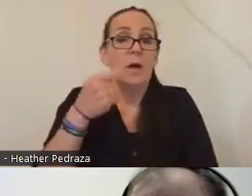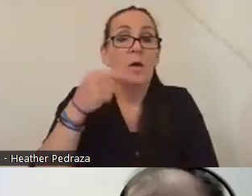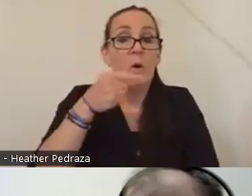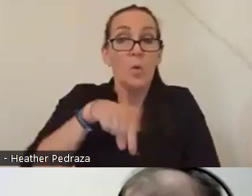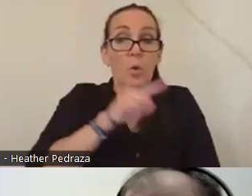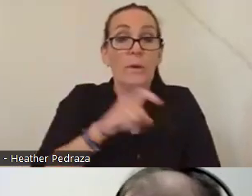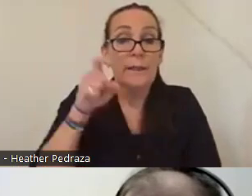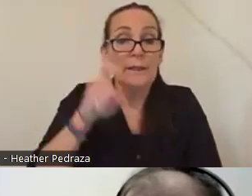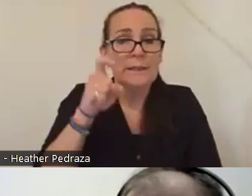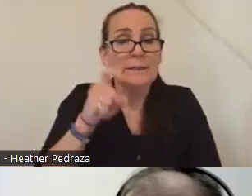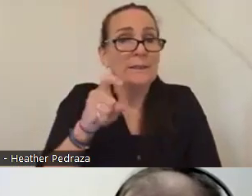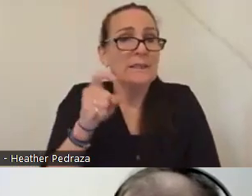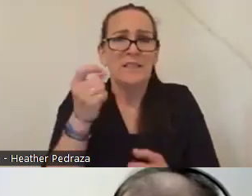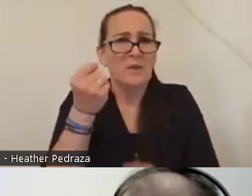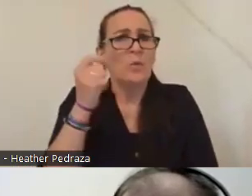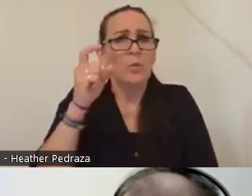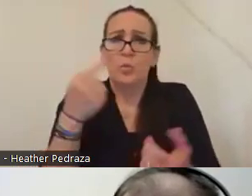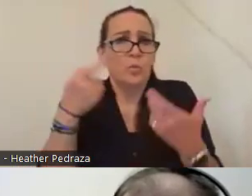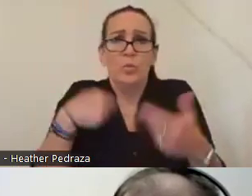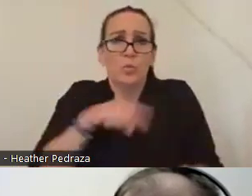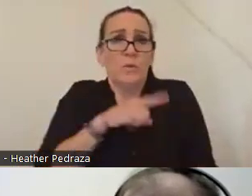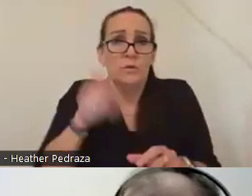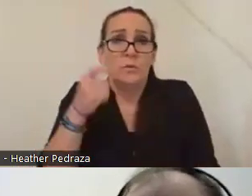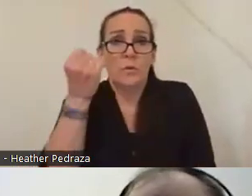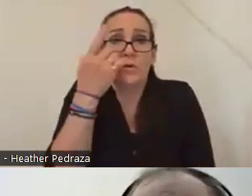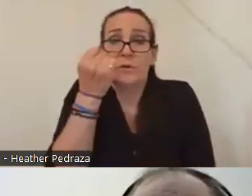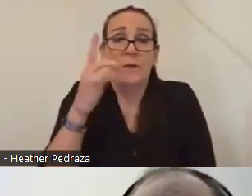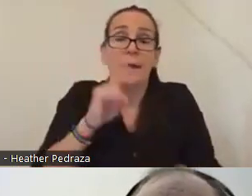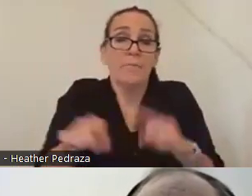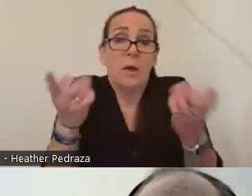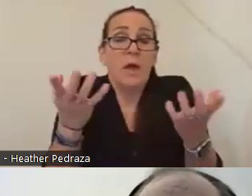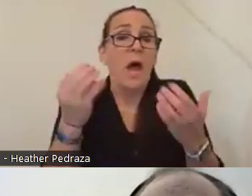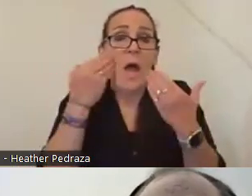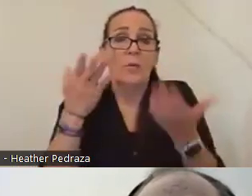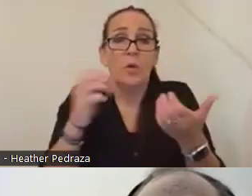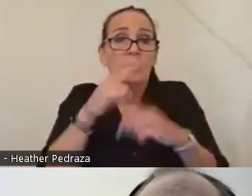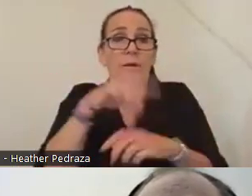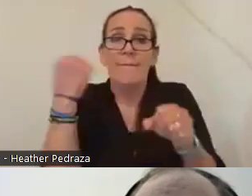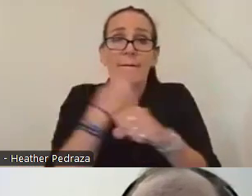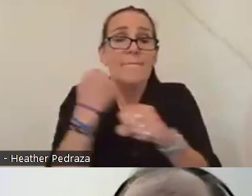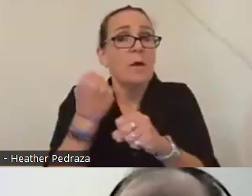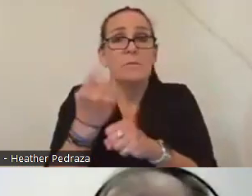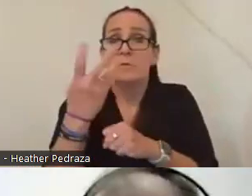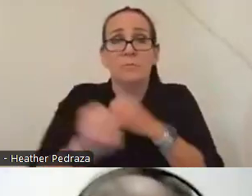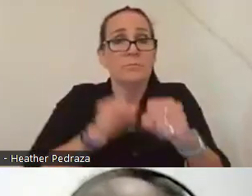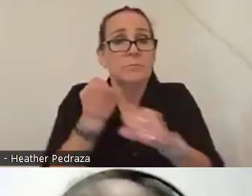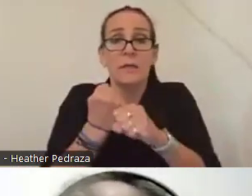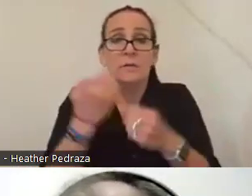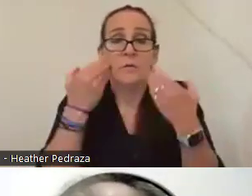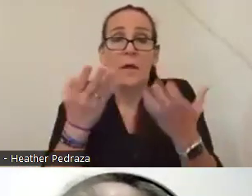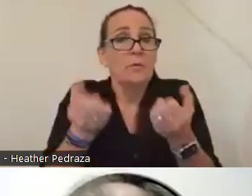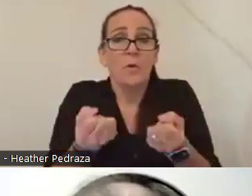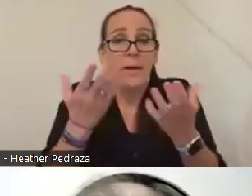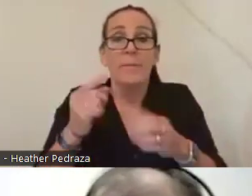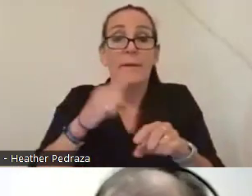be a no-brainer. But we've had to fight for I don't know how many years just to be at the table, let alone get anything